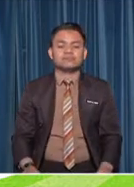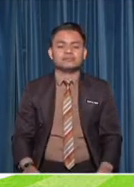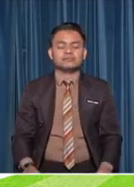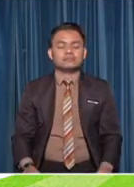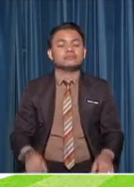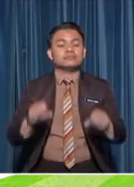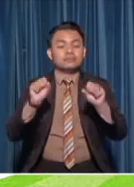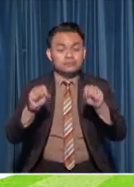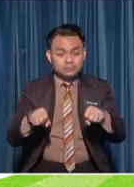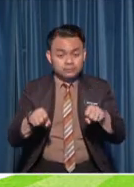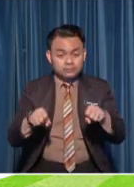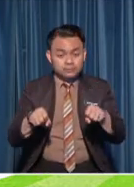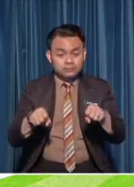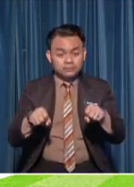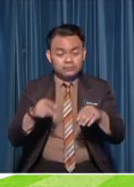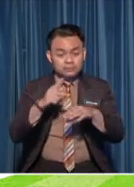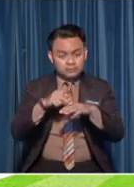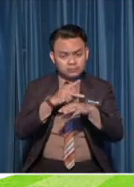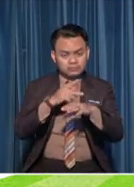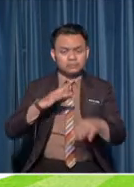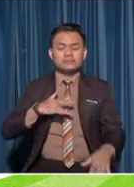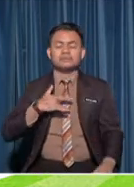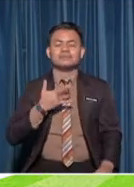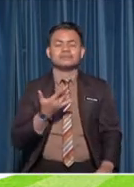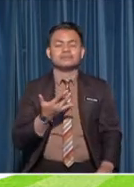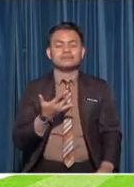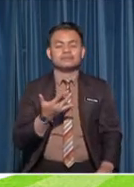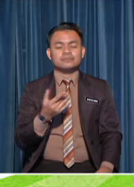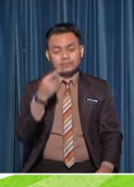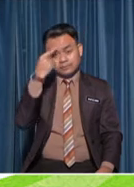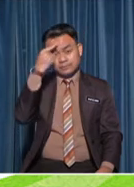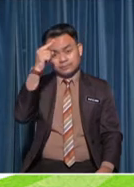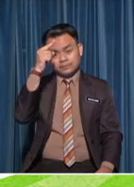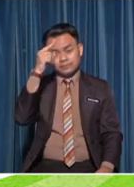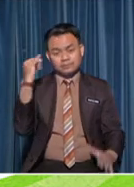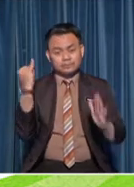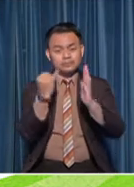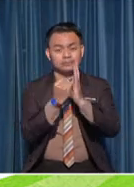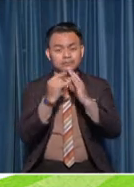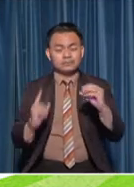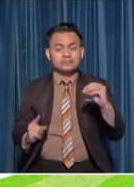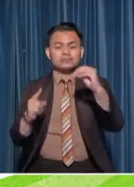able to use your senses to identify objects.